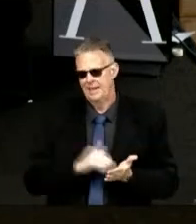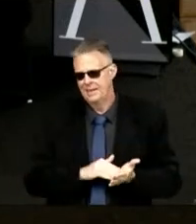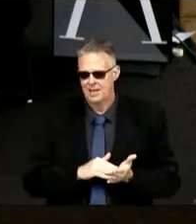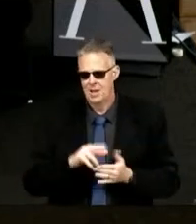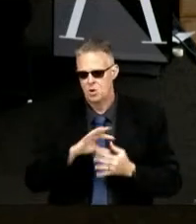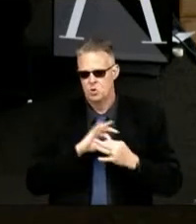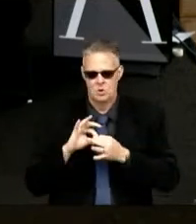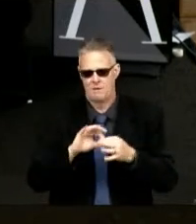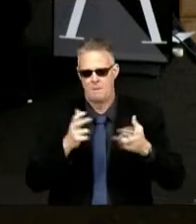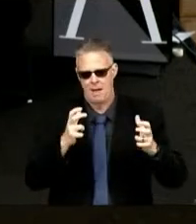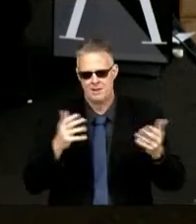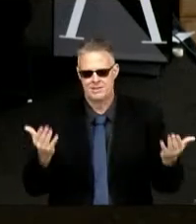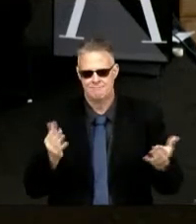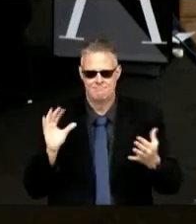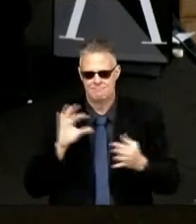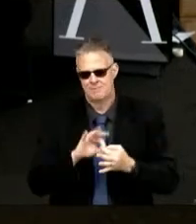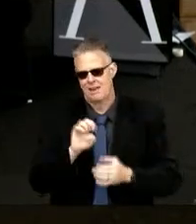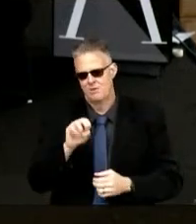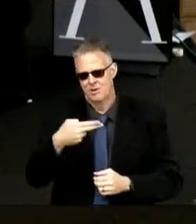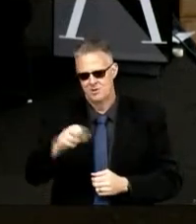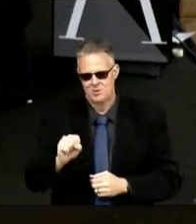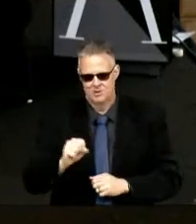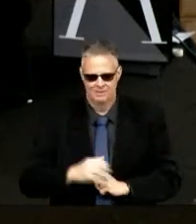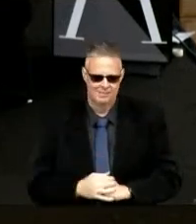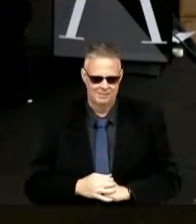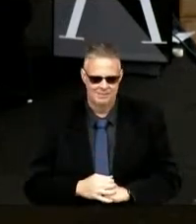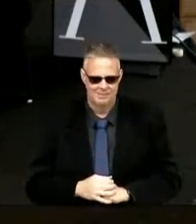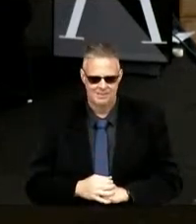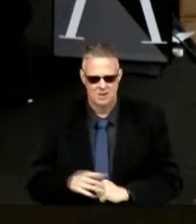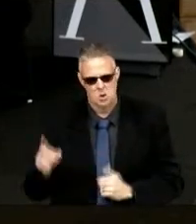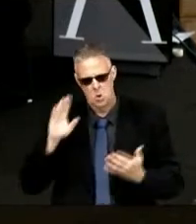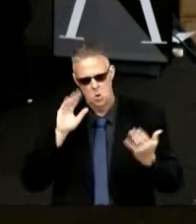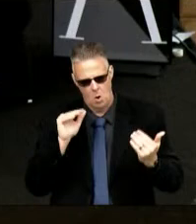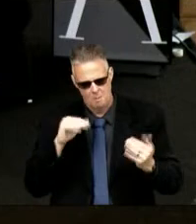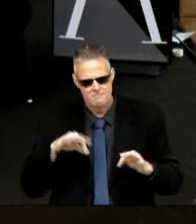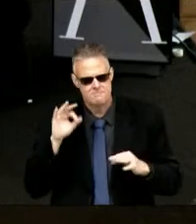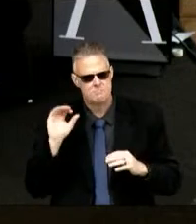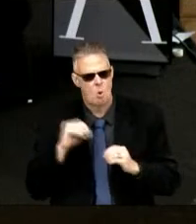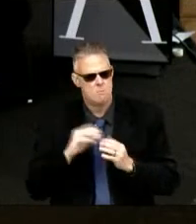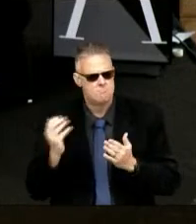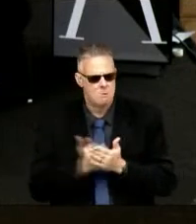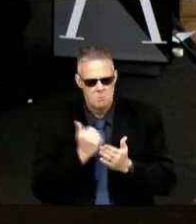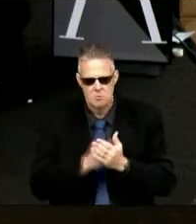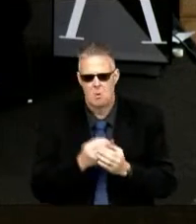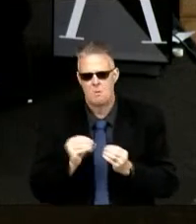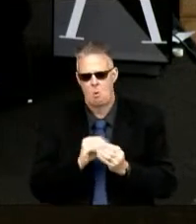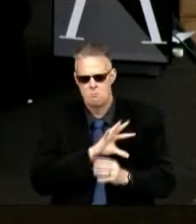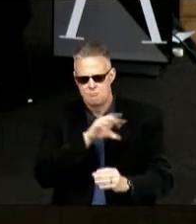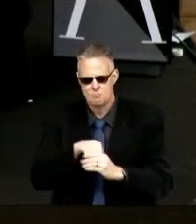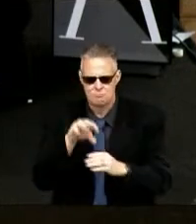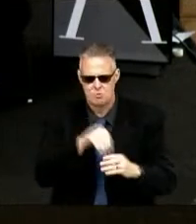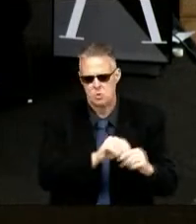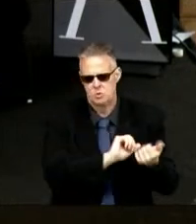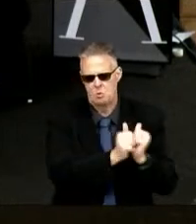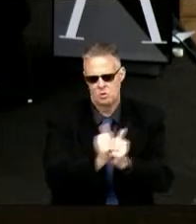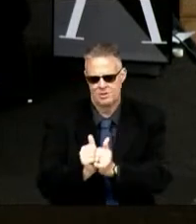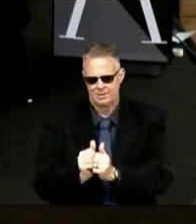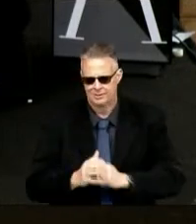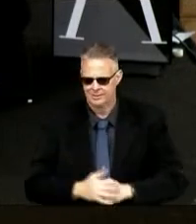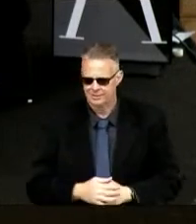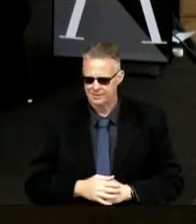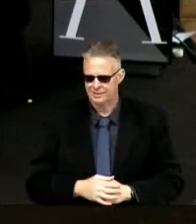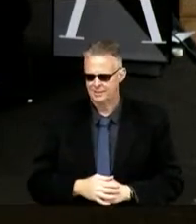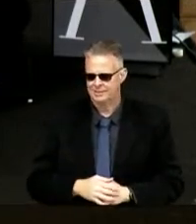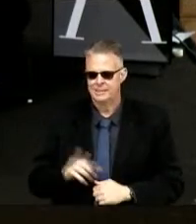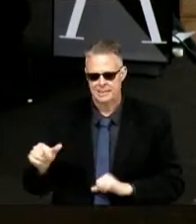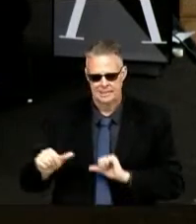unified basketball with a team at Evergreen High. He is hoping to find other opportunities to make connections through sports.